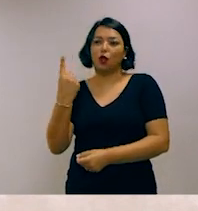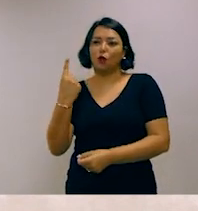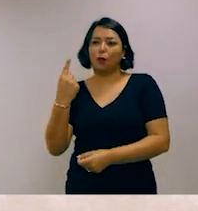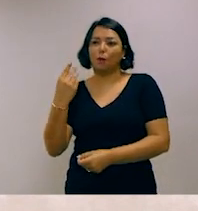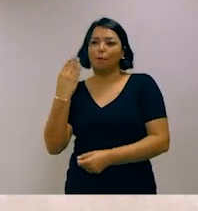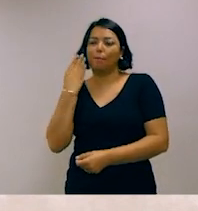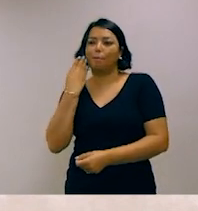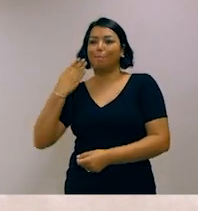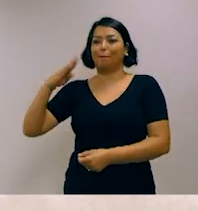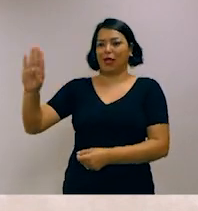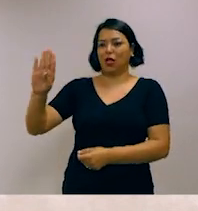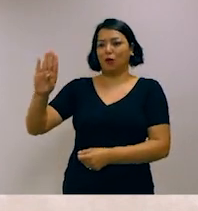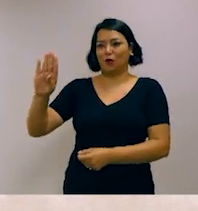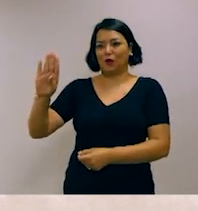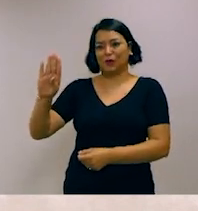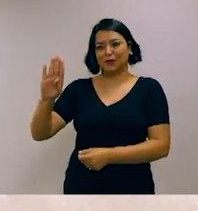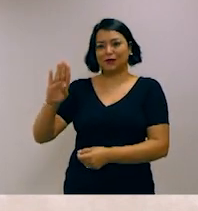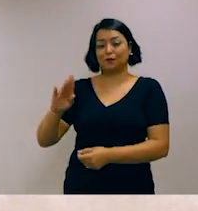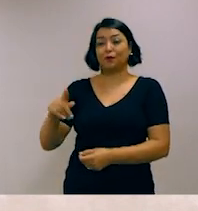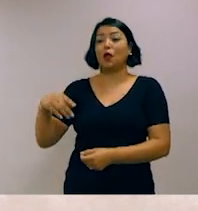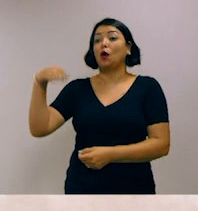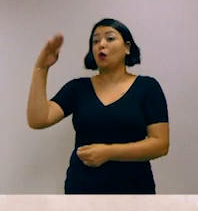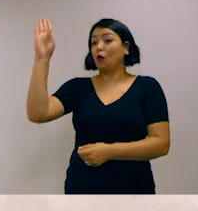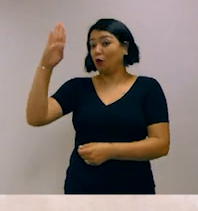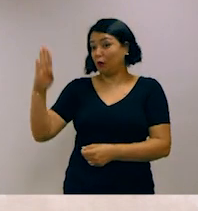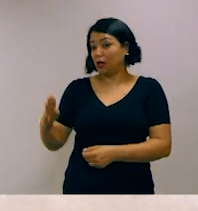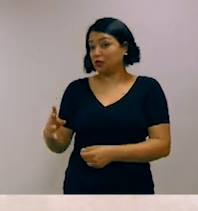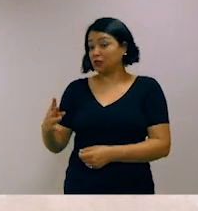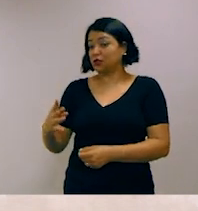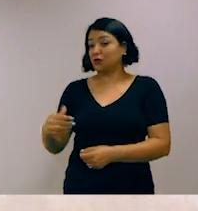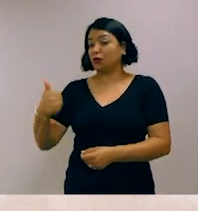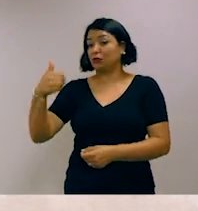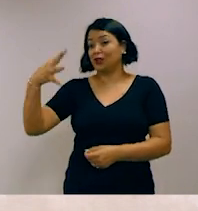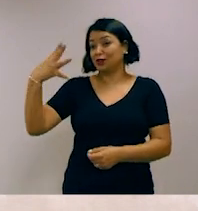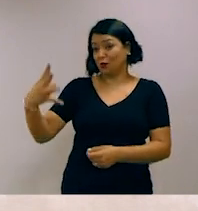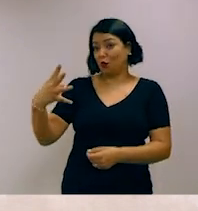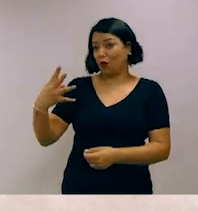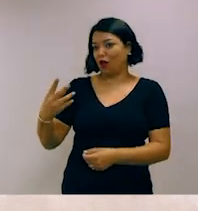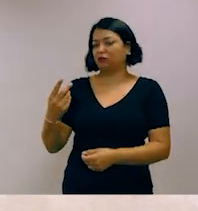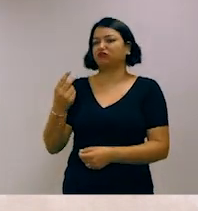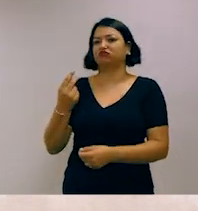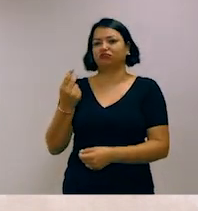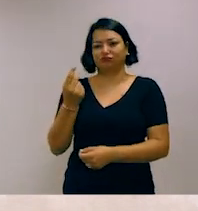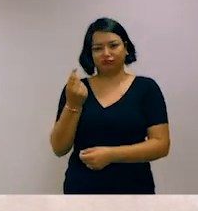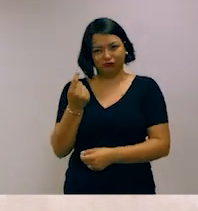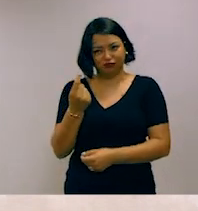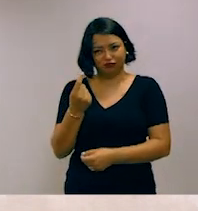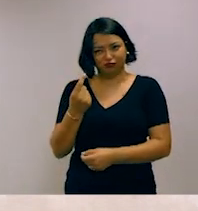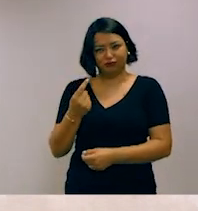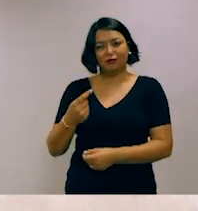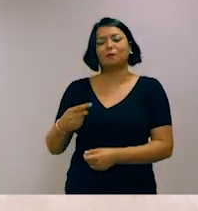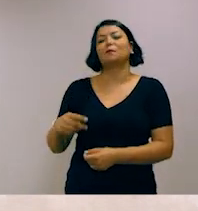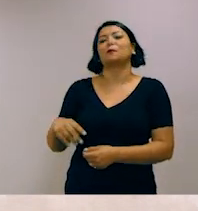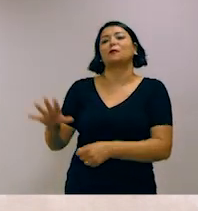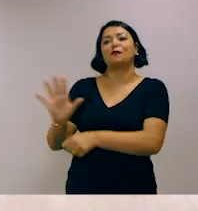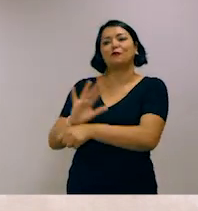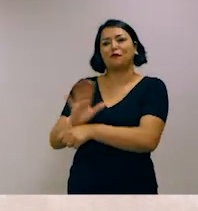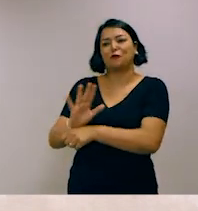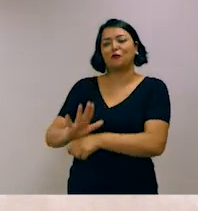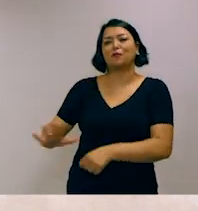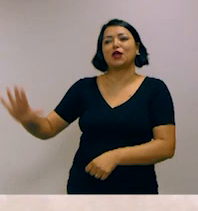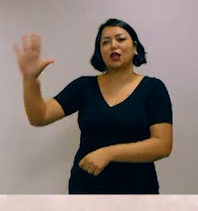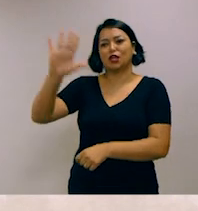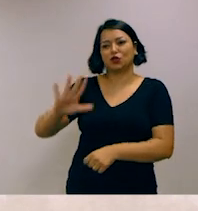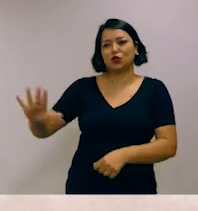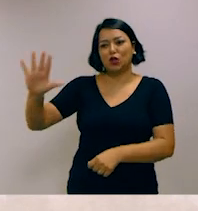world had a revenue of 41.1 billion reais in 2008. Brazil is